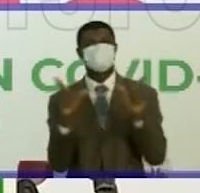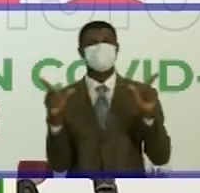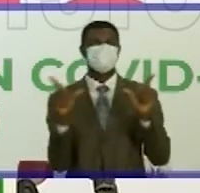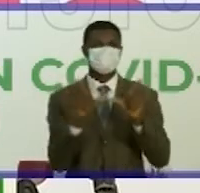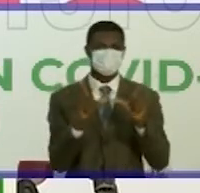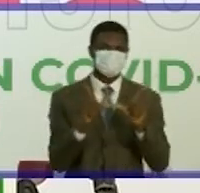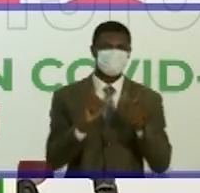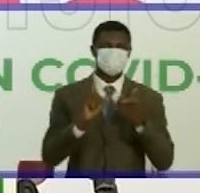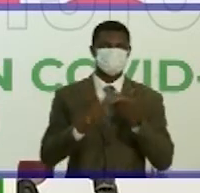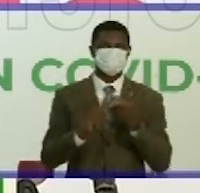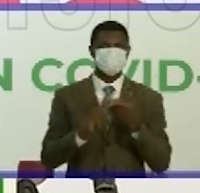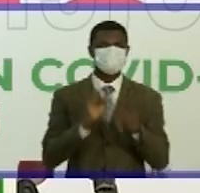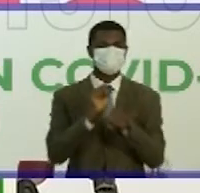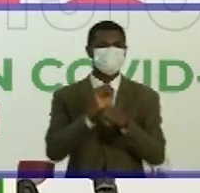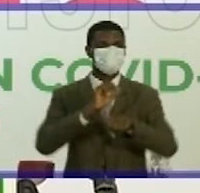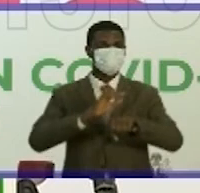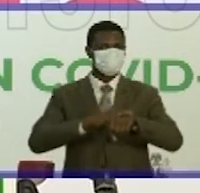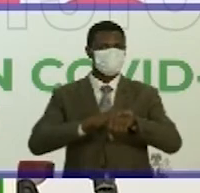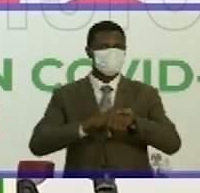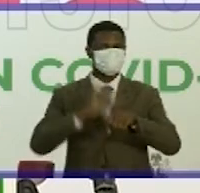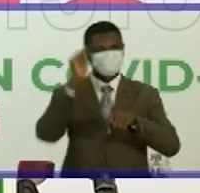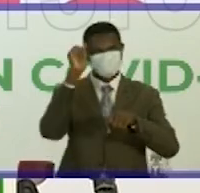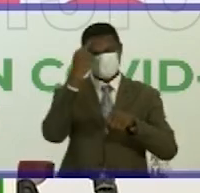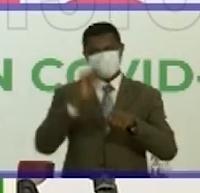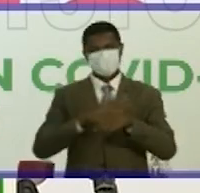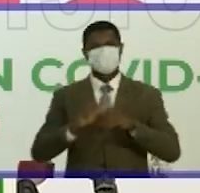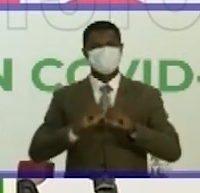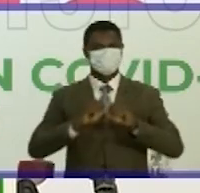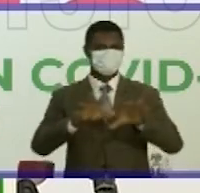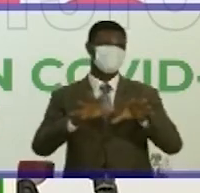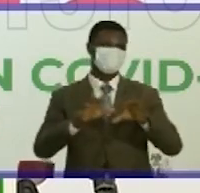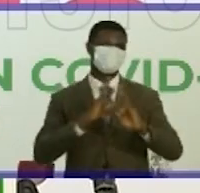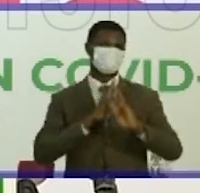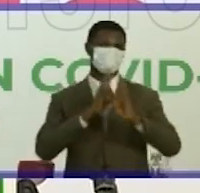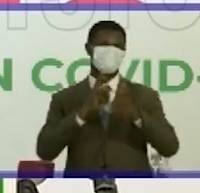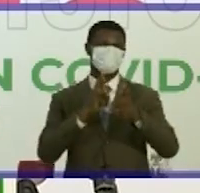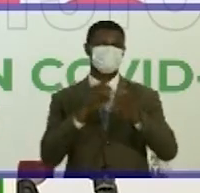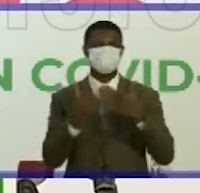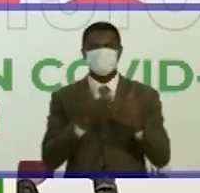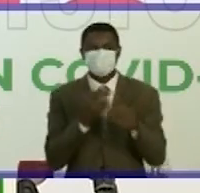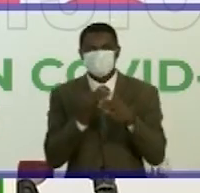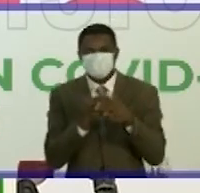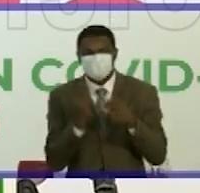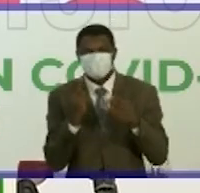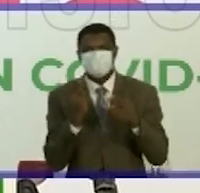COVID-19 response on the short, medium, and long-term